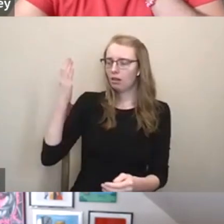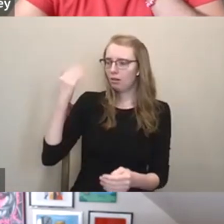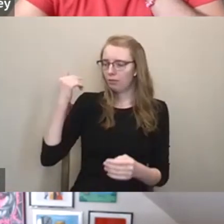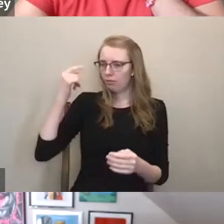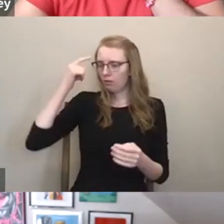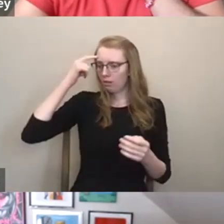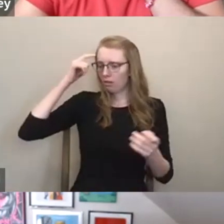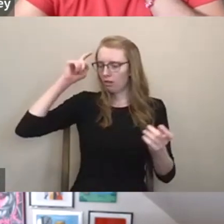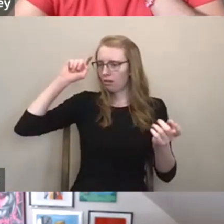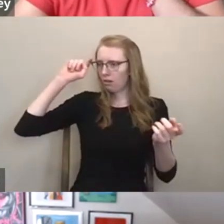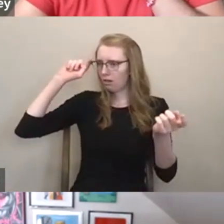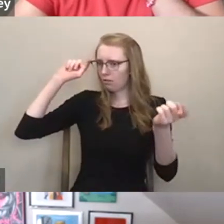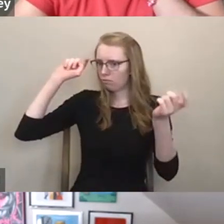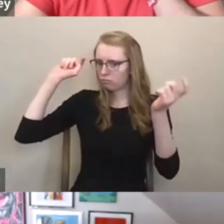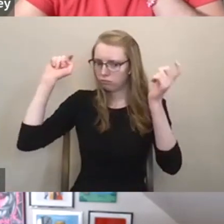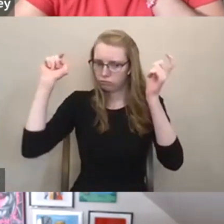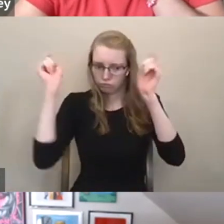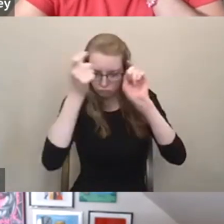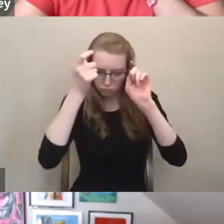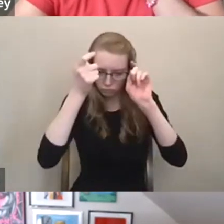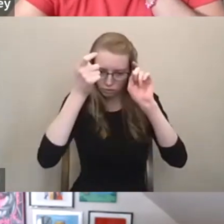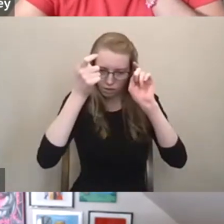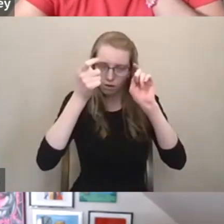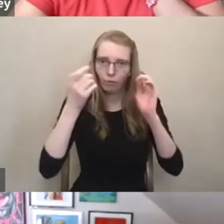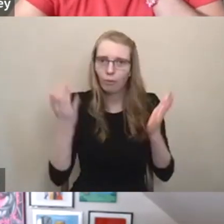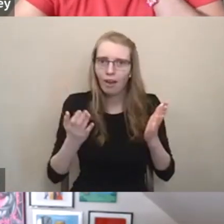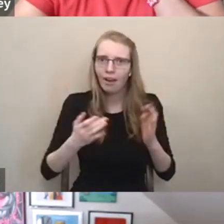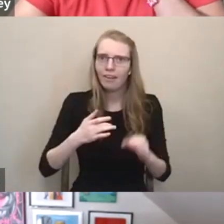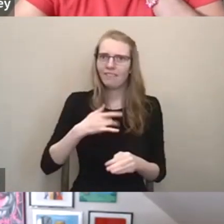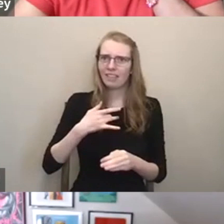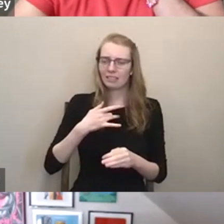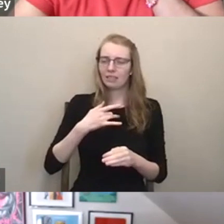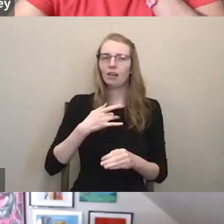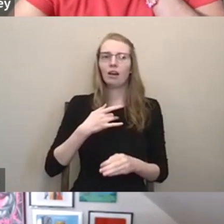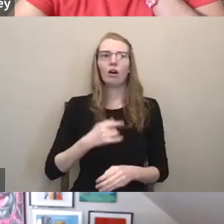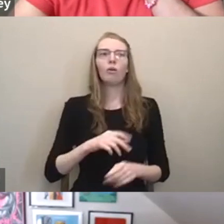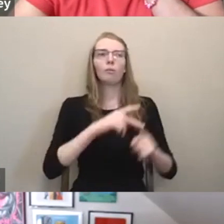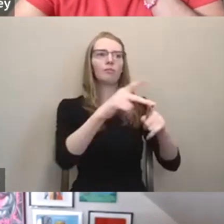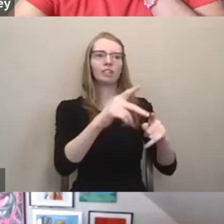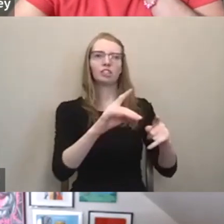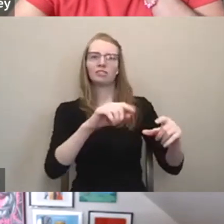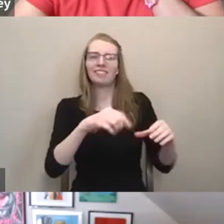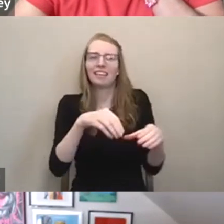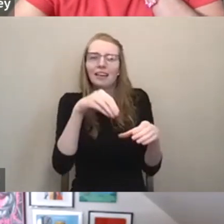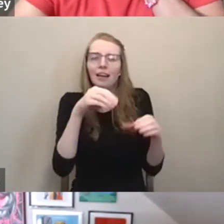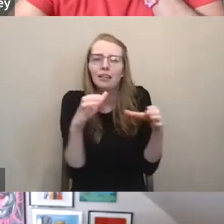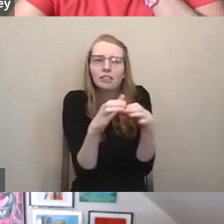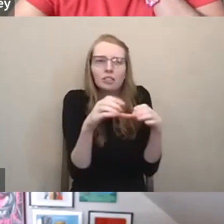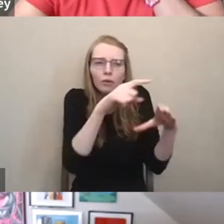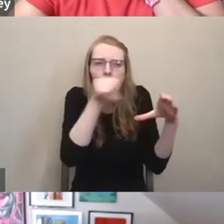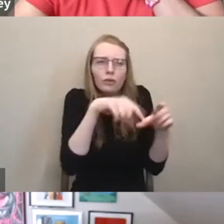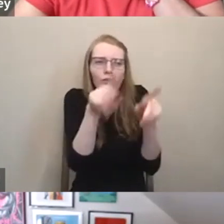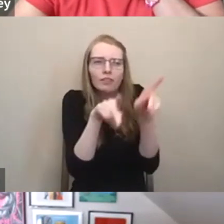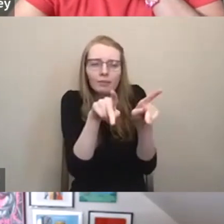like in the inner circle and me on the outside wanting to be there, and really just acknowledging that I am